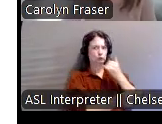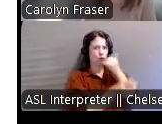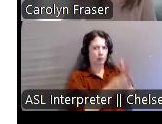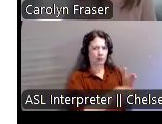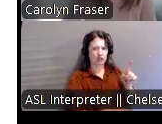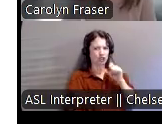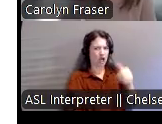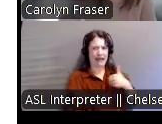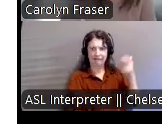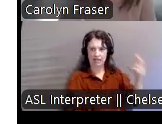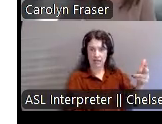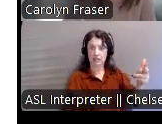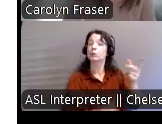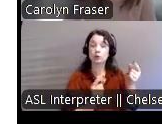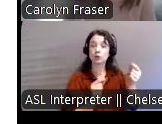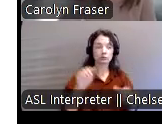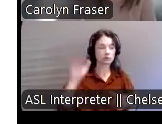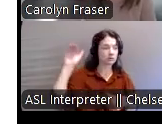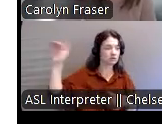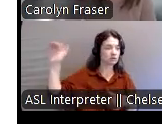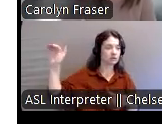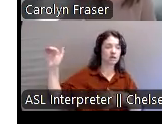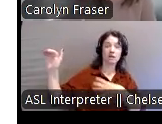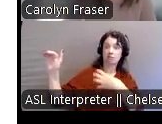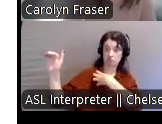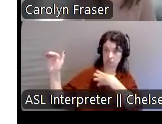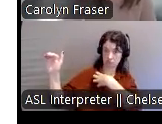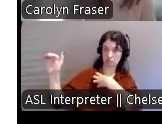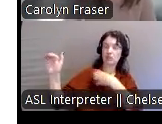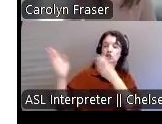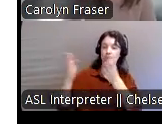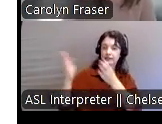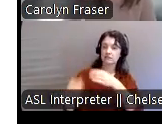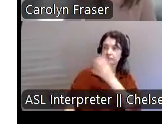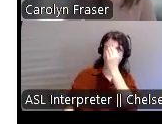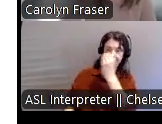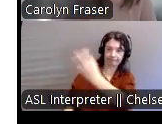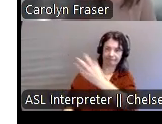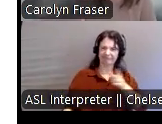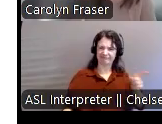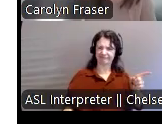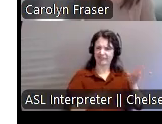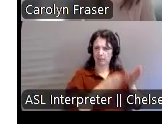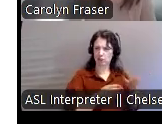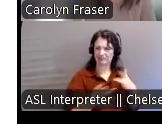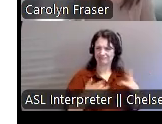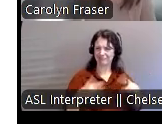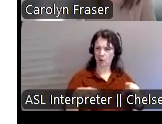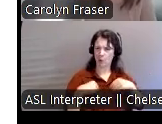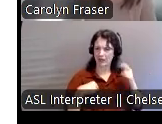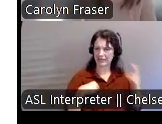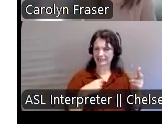individual, you can go to your police service, you can ask them and give them your concerns about a person having ownership of